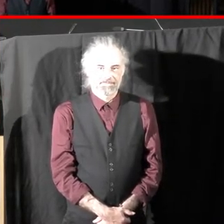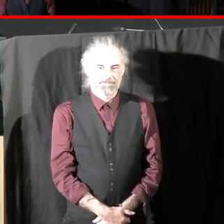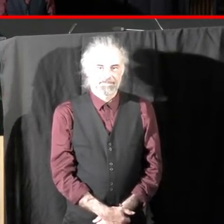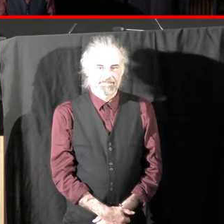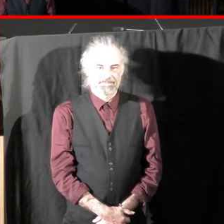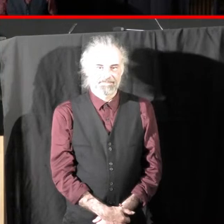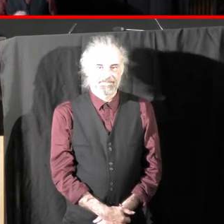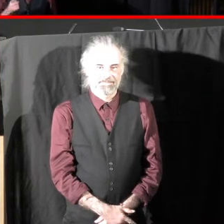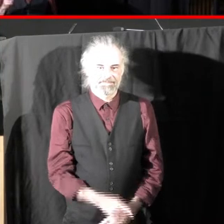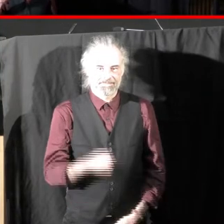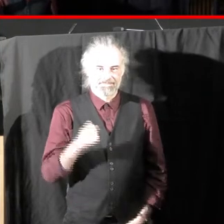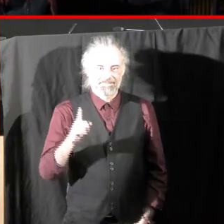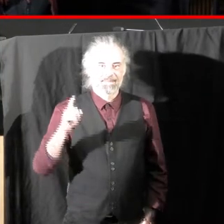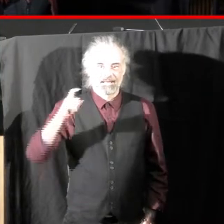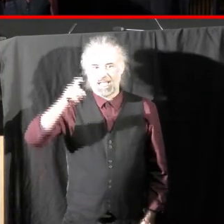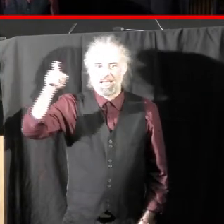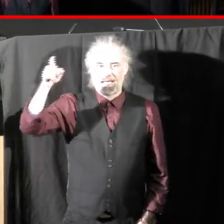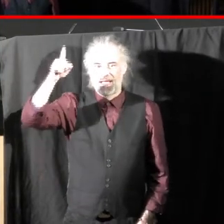Assume the body. Oh, and someone online. Okay,